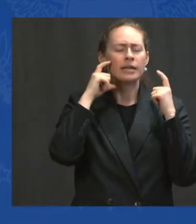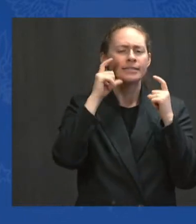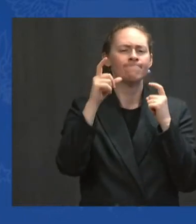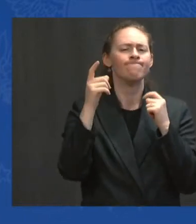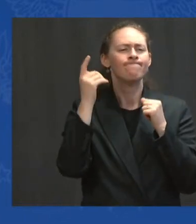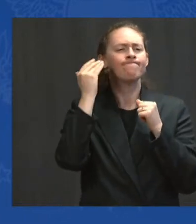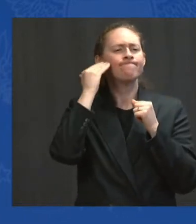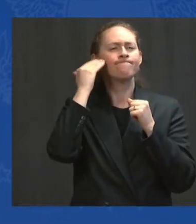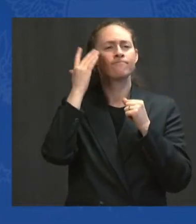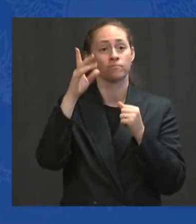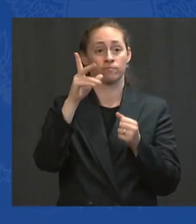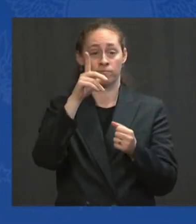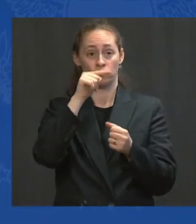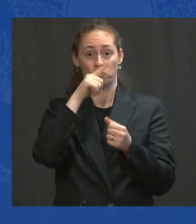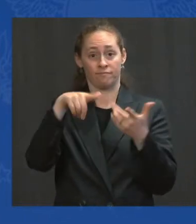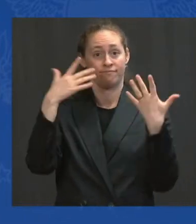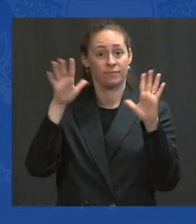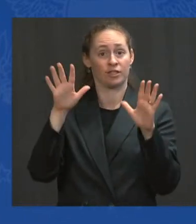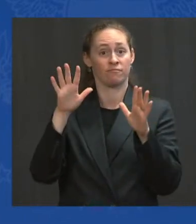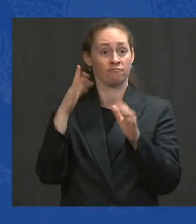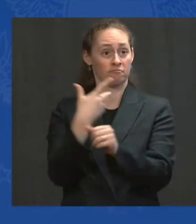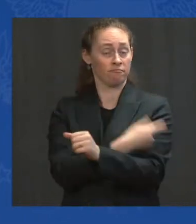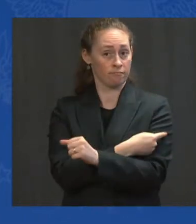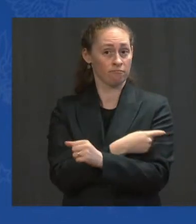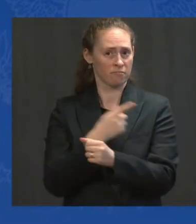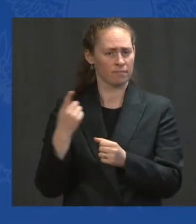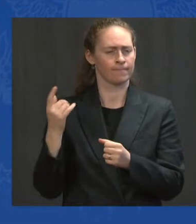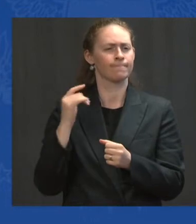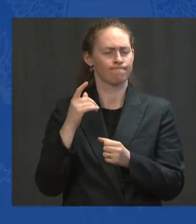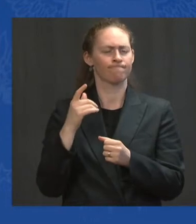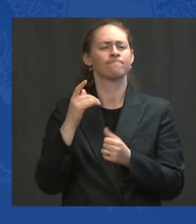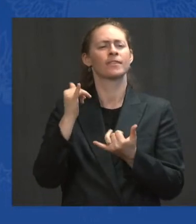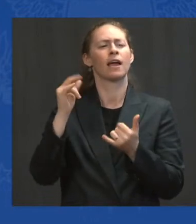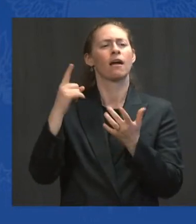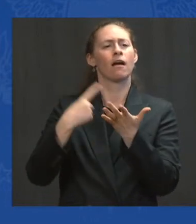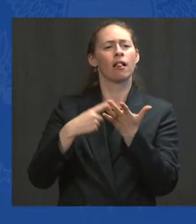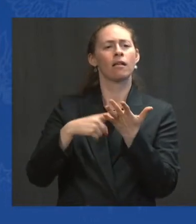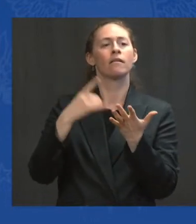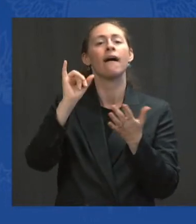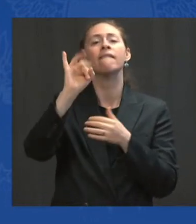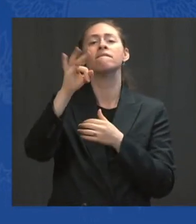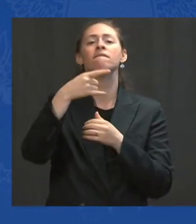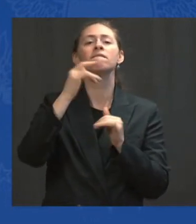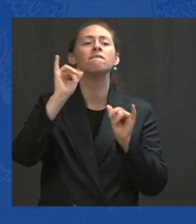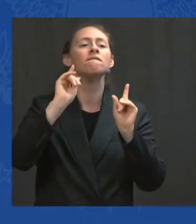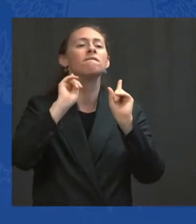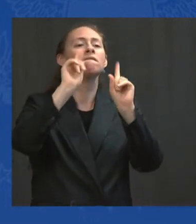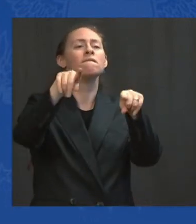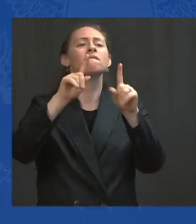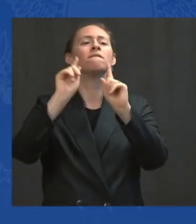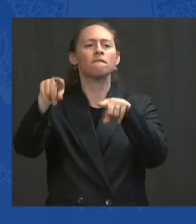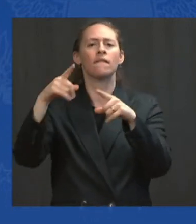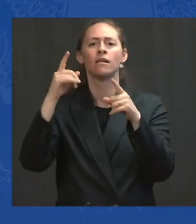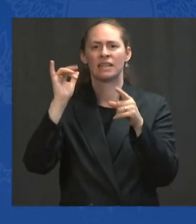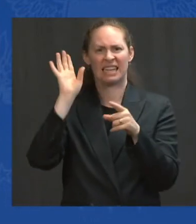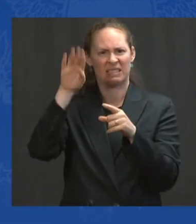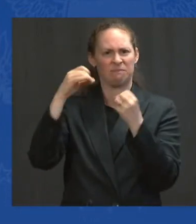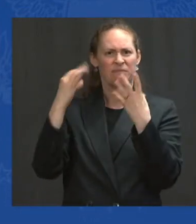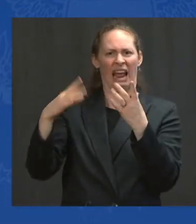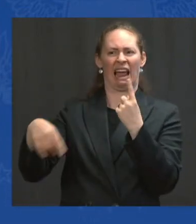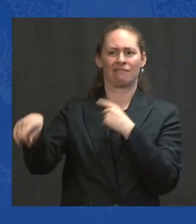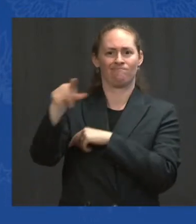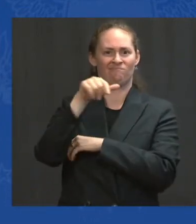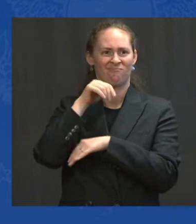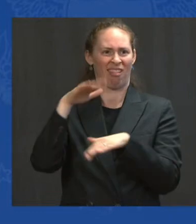are vaccinated, and the question that was, if you would go to a place with a high degree of viral dynamics and a very low level